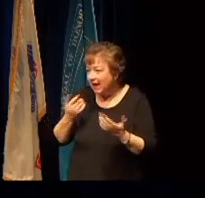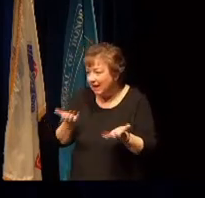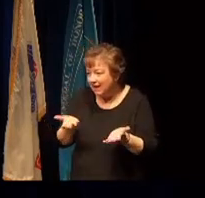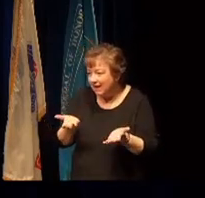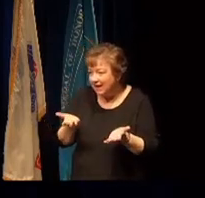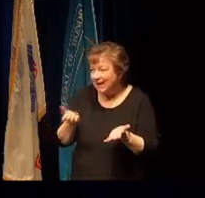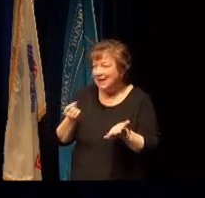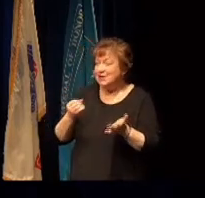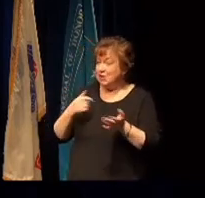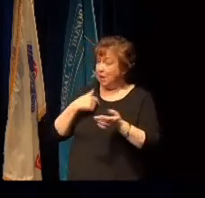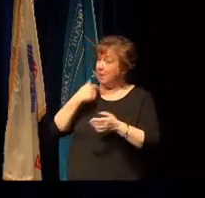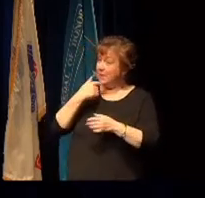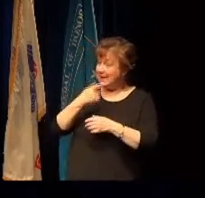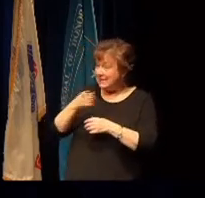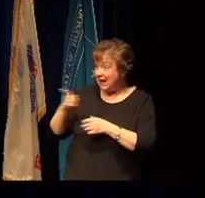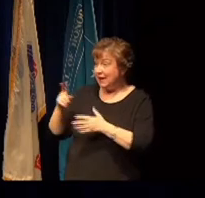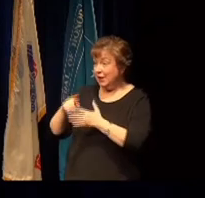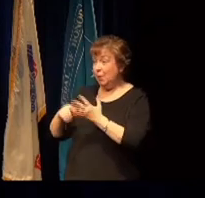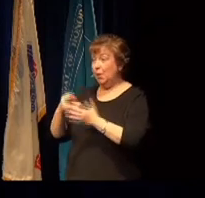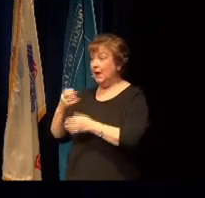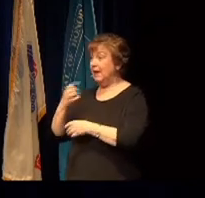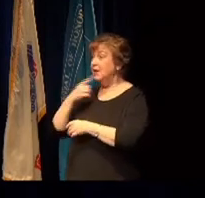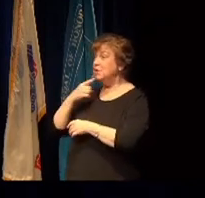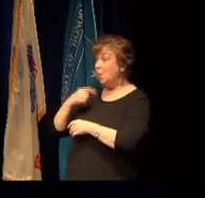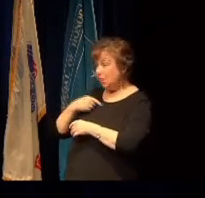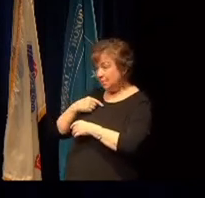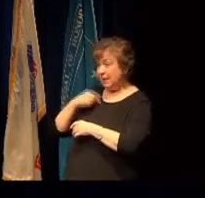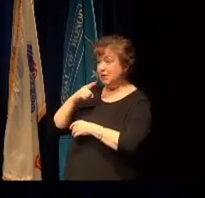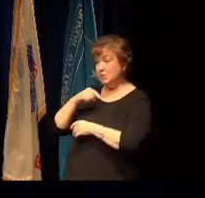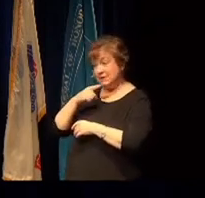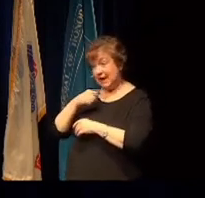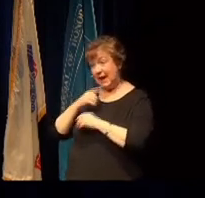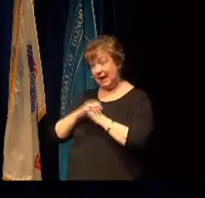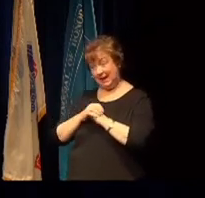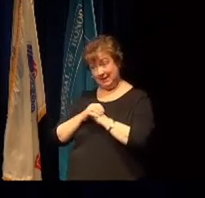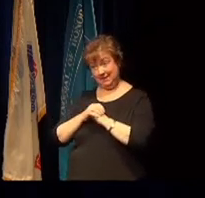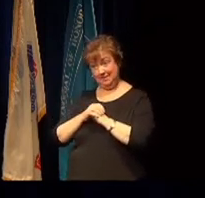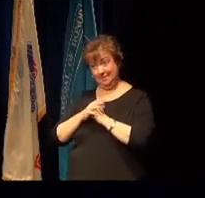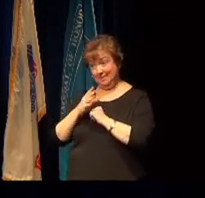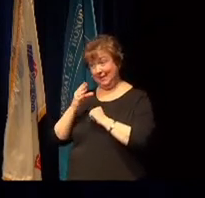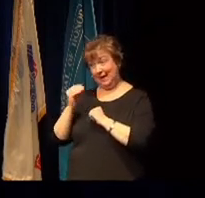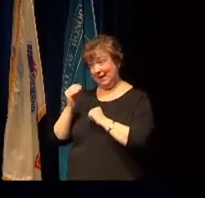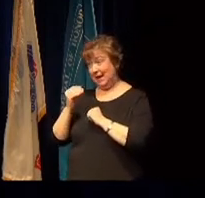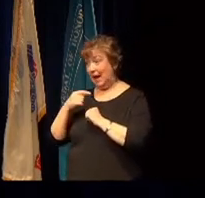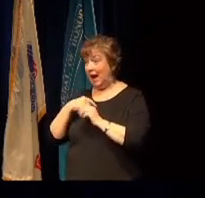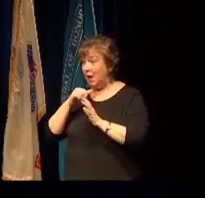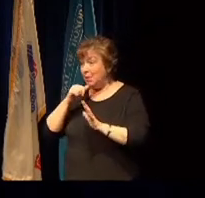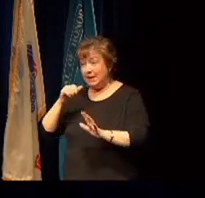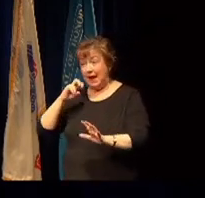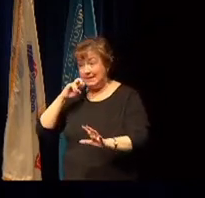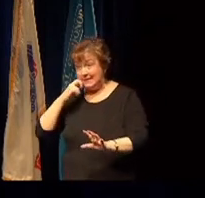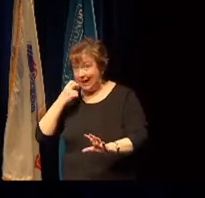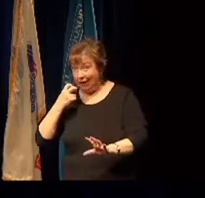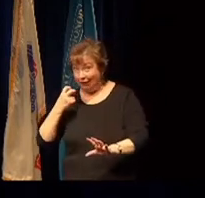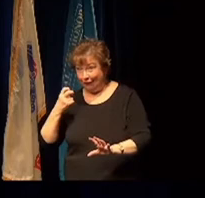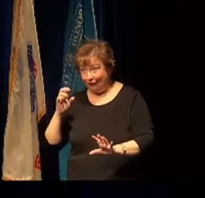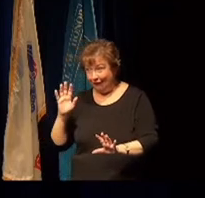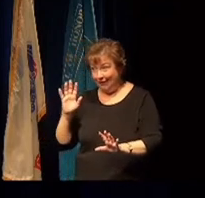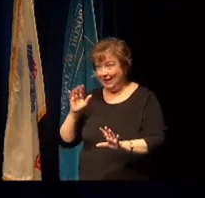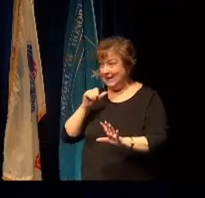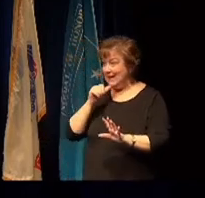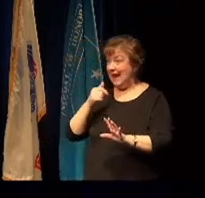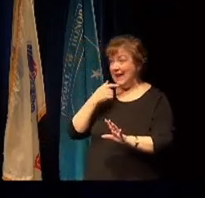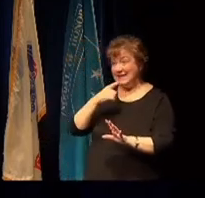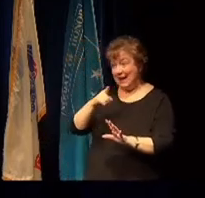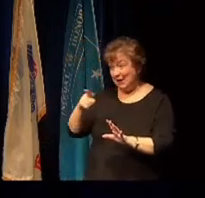So I'm going to tell you what he told me to say. And I would not dare not tell you what he